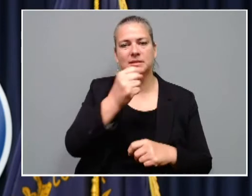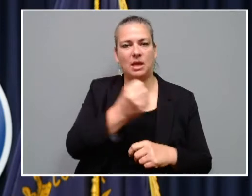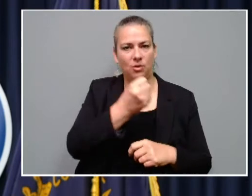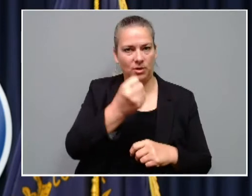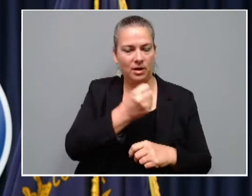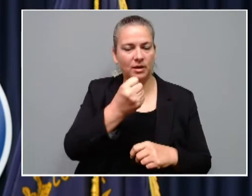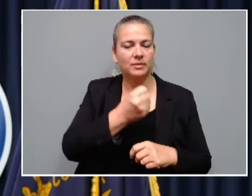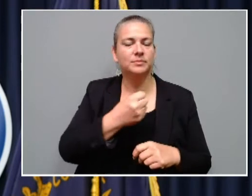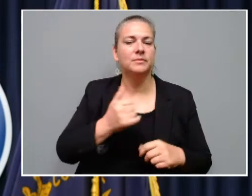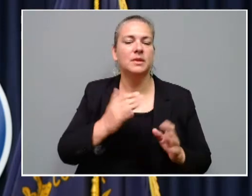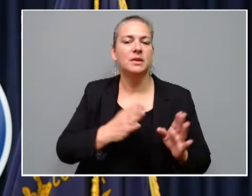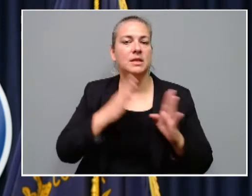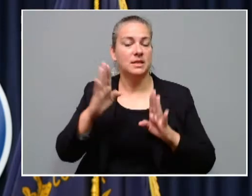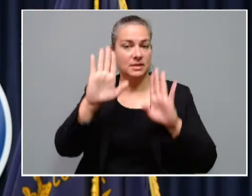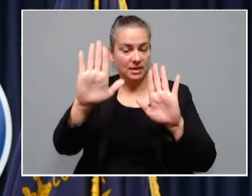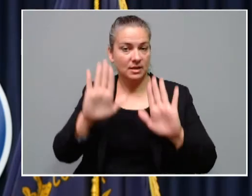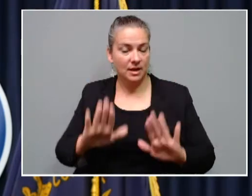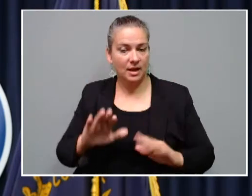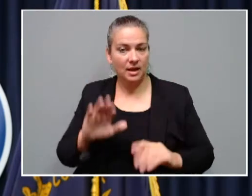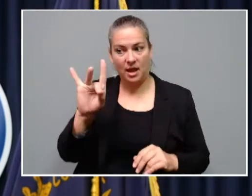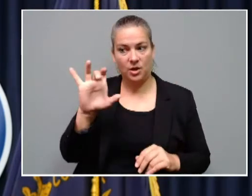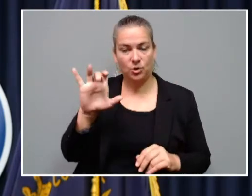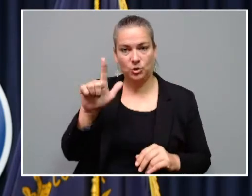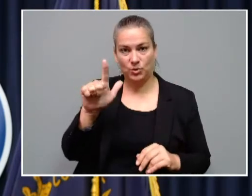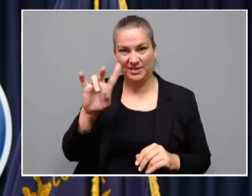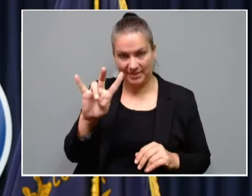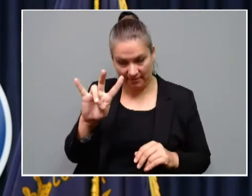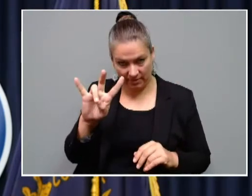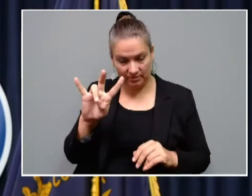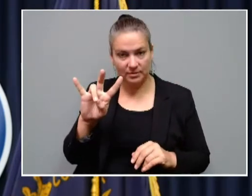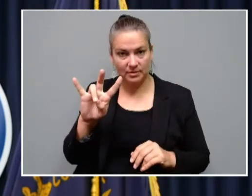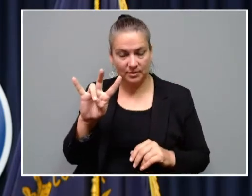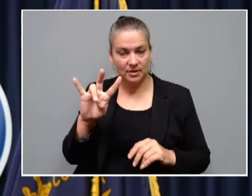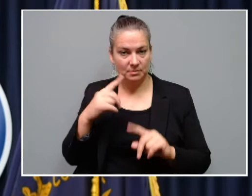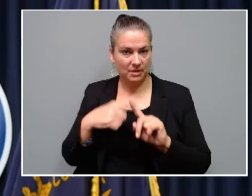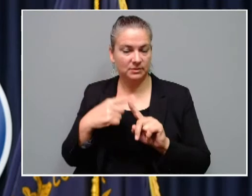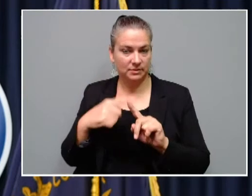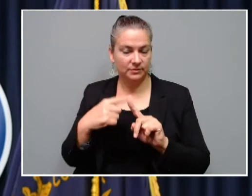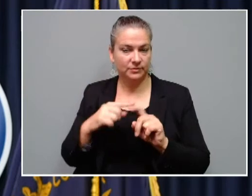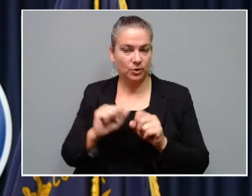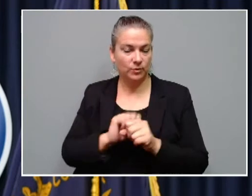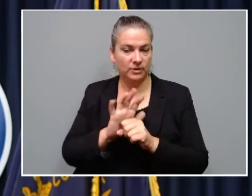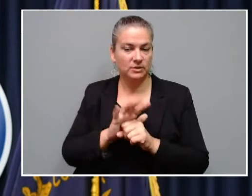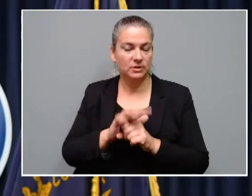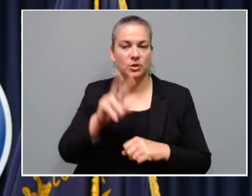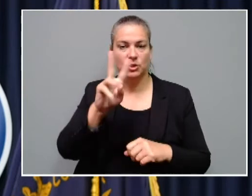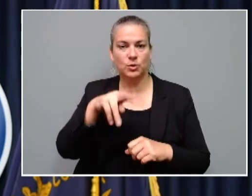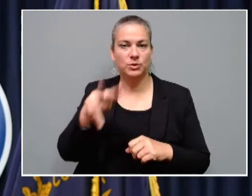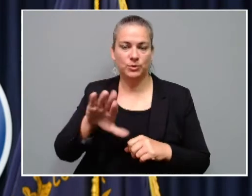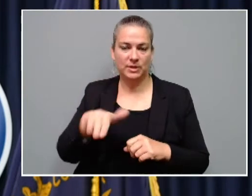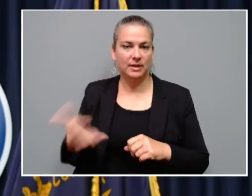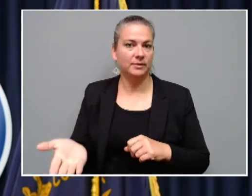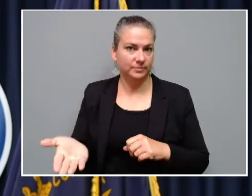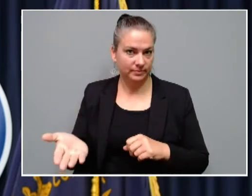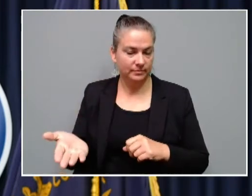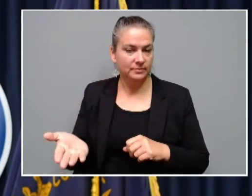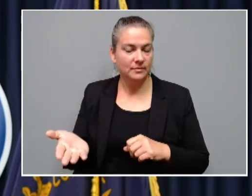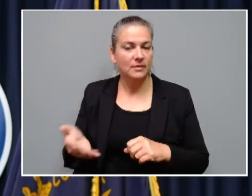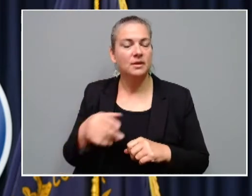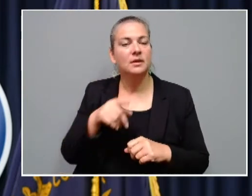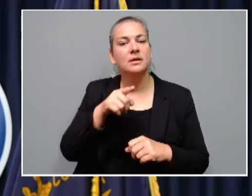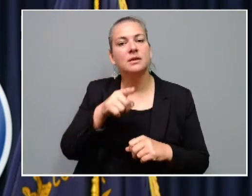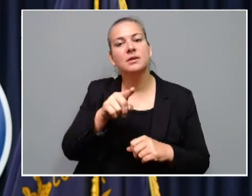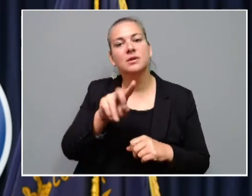to Sunday, 827 cases, 22 new deaths. They included